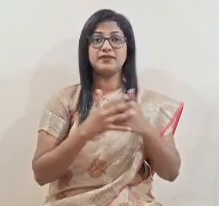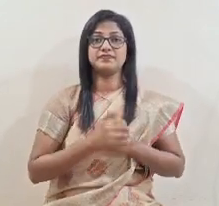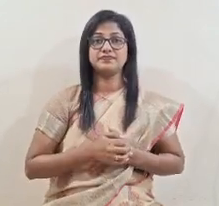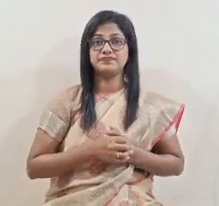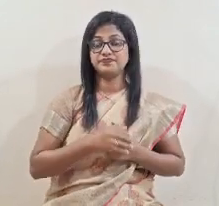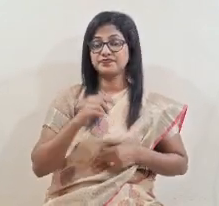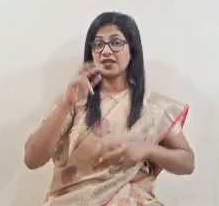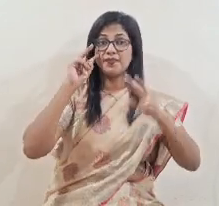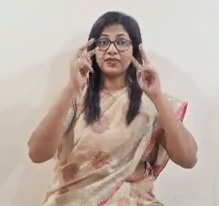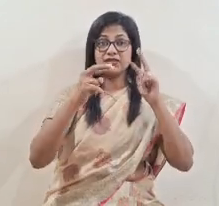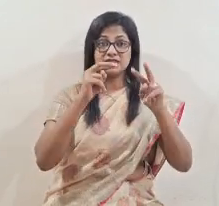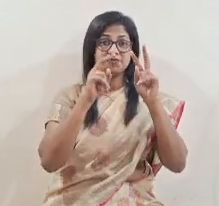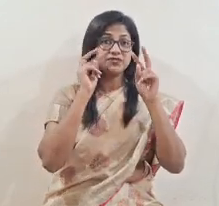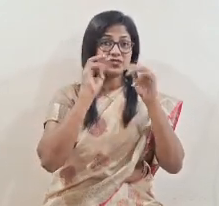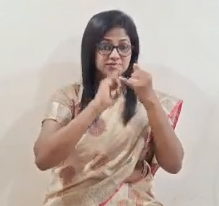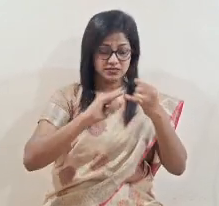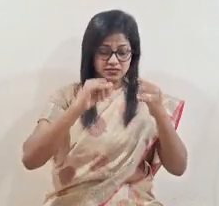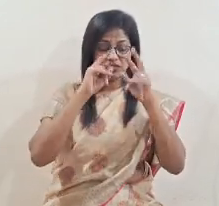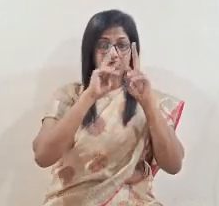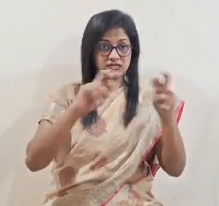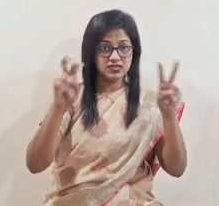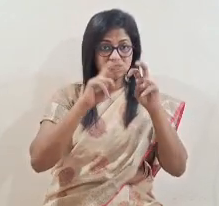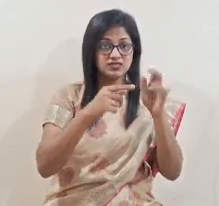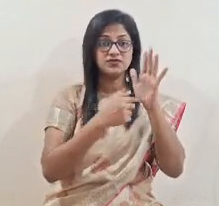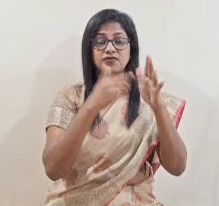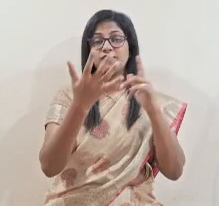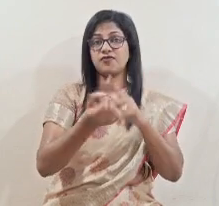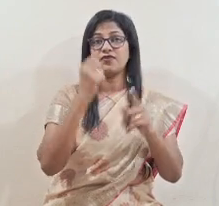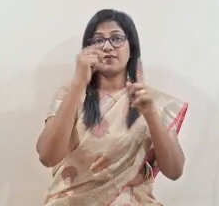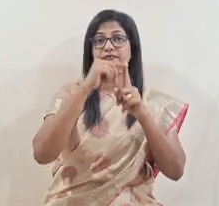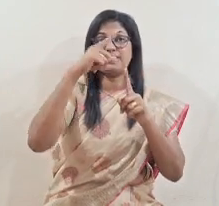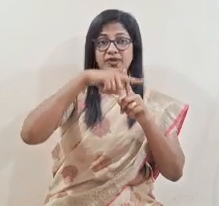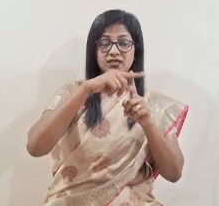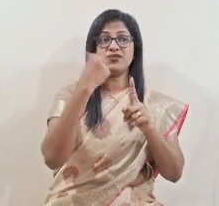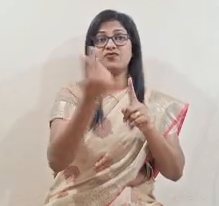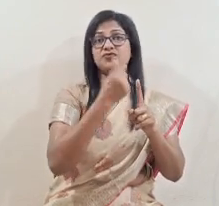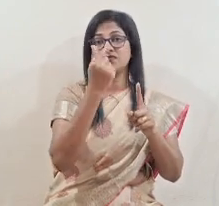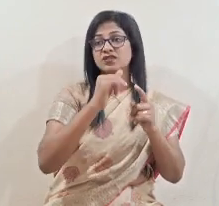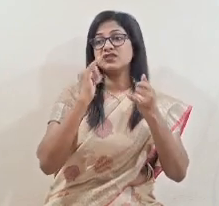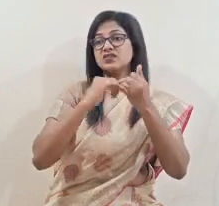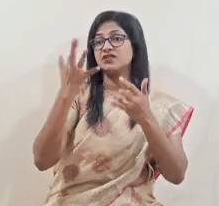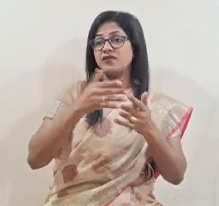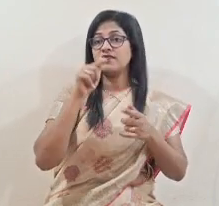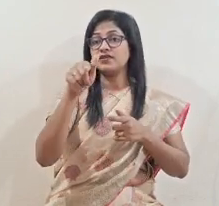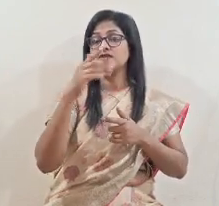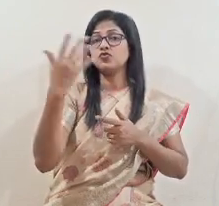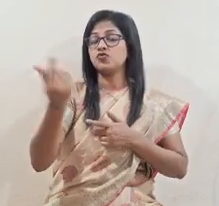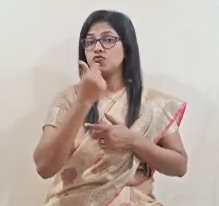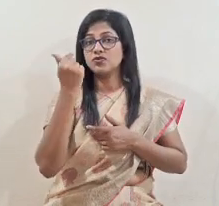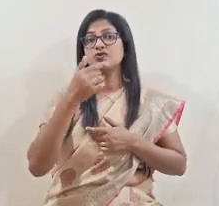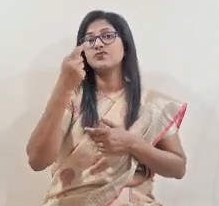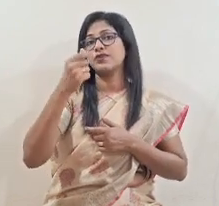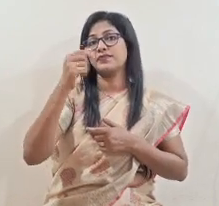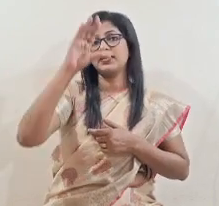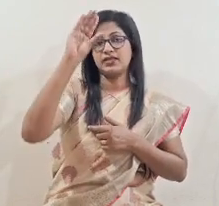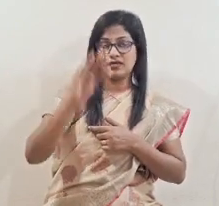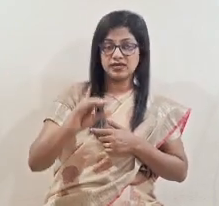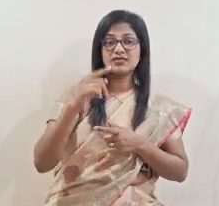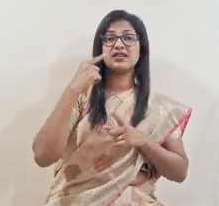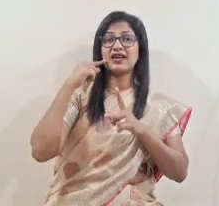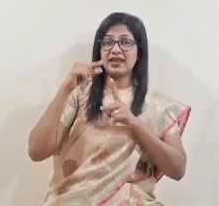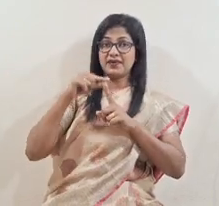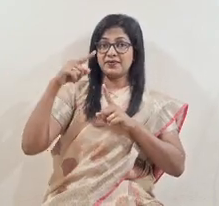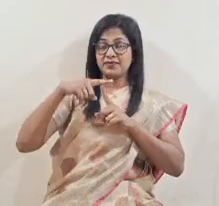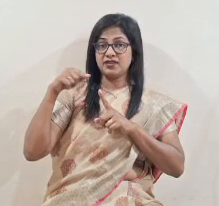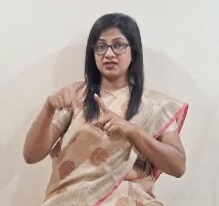From the perception survey, it was found that the PT users actually opt for the service due to its lower fare prices, whereas